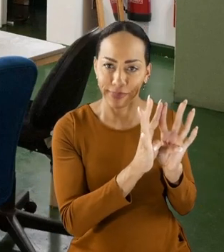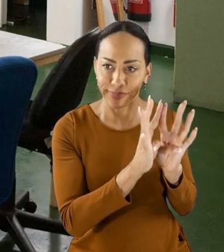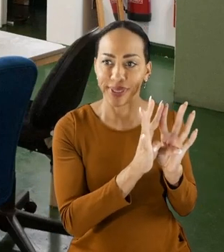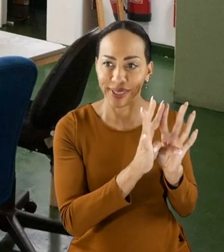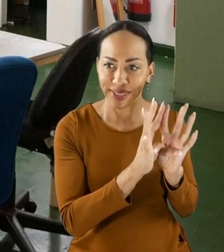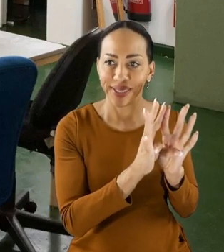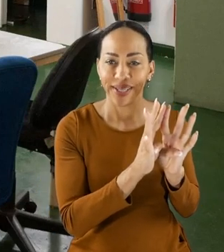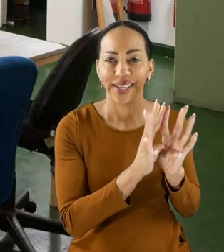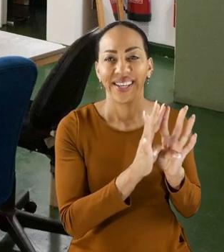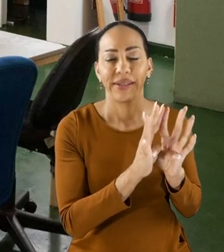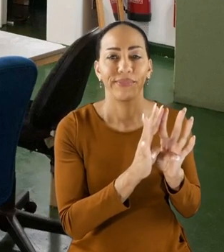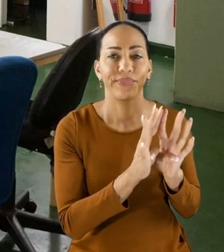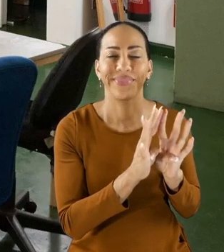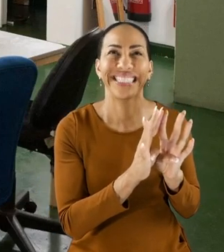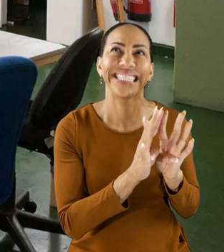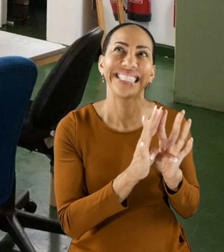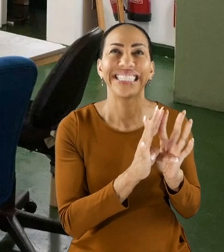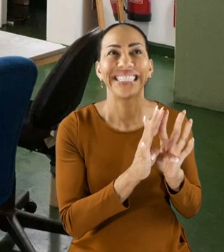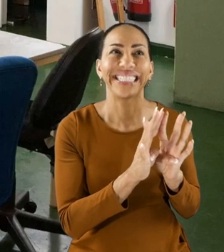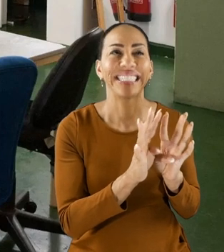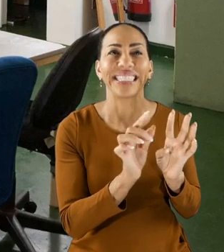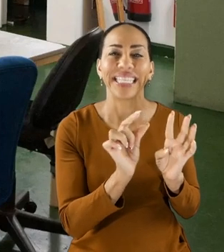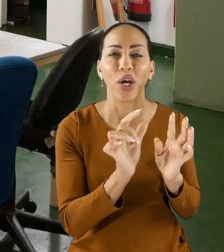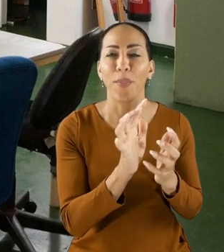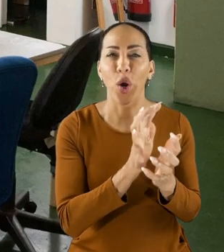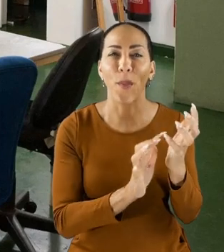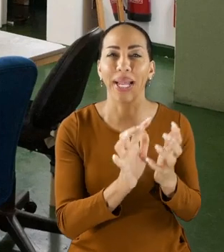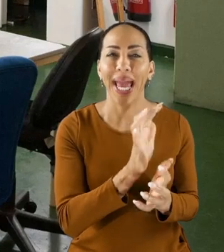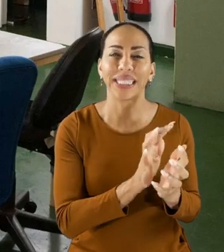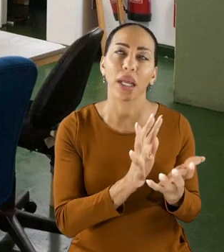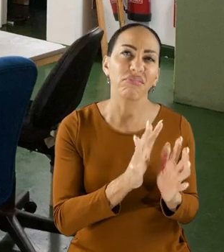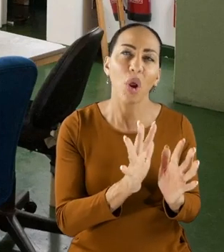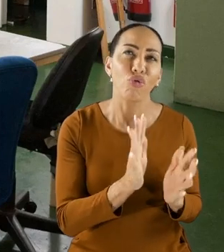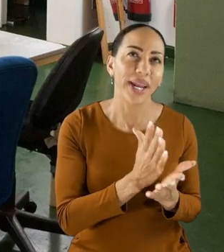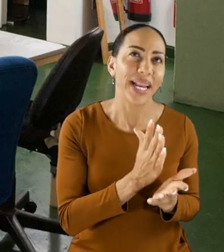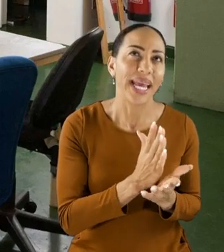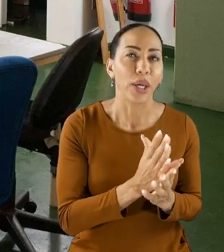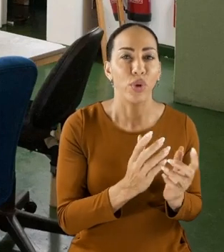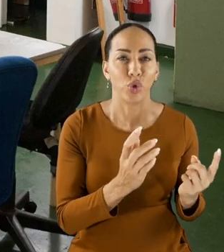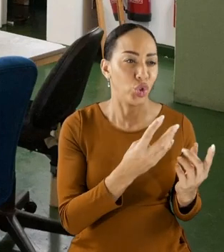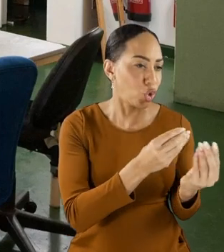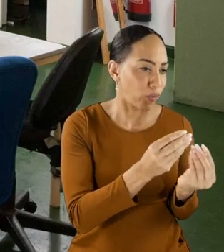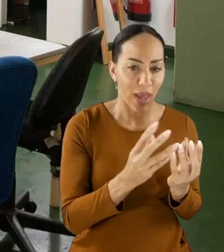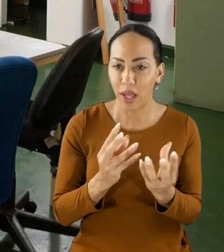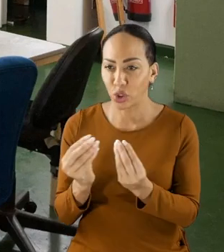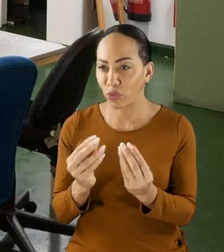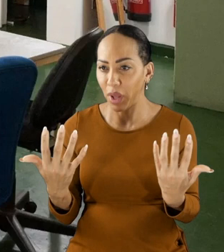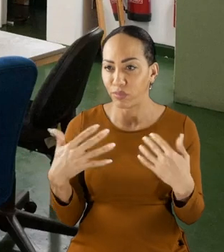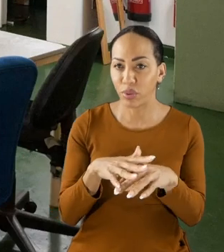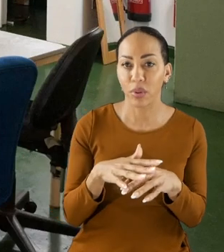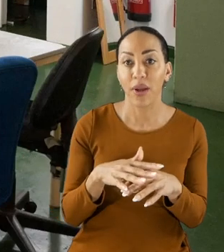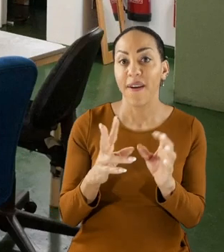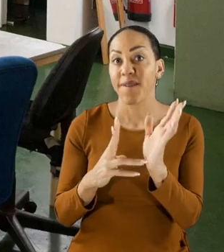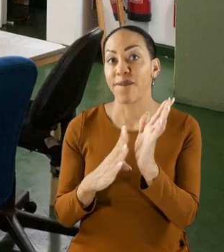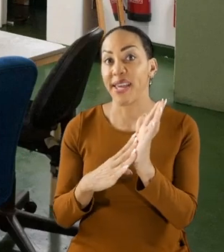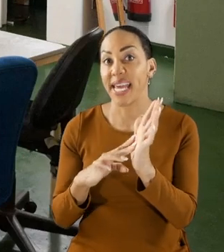we're using Teams today, and we're going in a bit of a kind of not a complicated way, but we're having to use two bits of software. Well, the